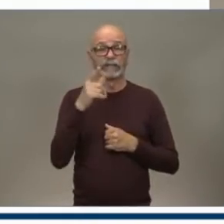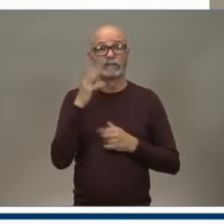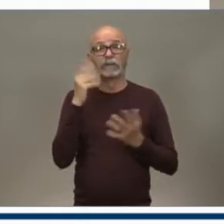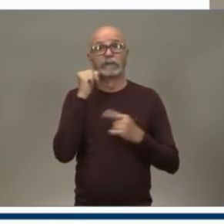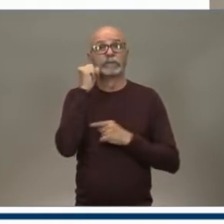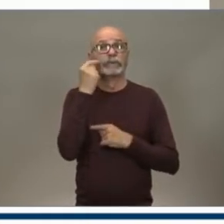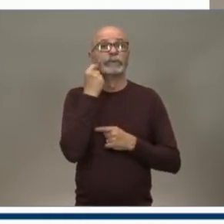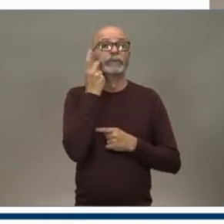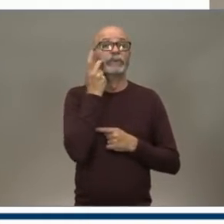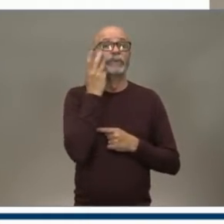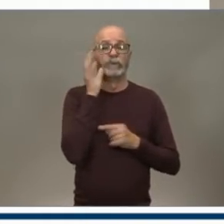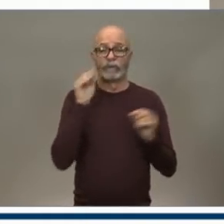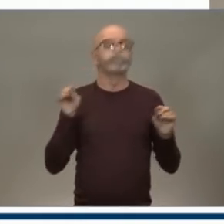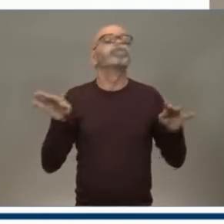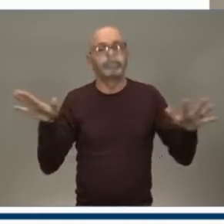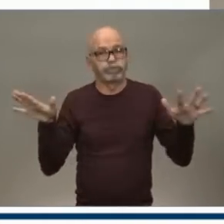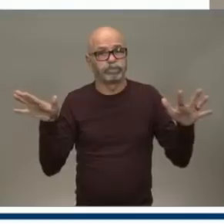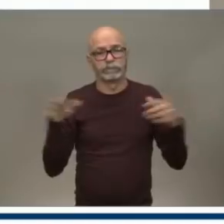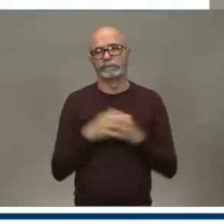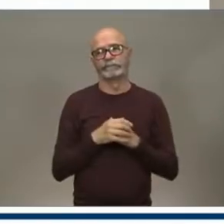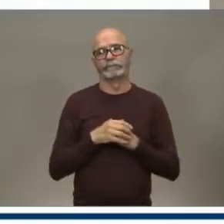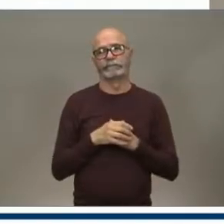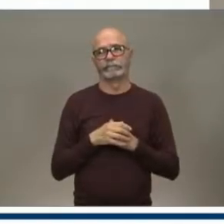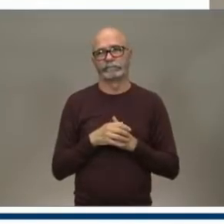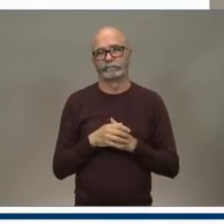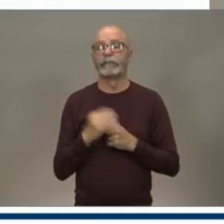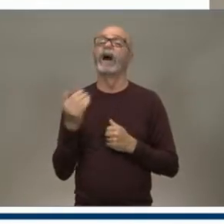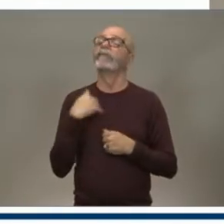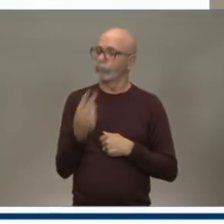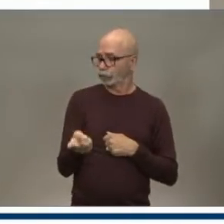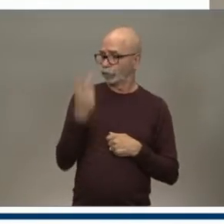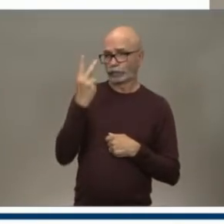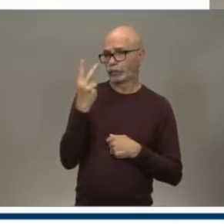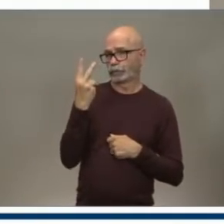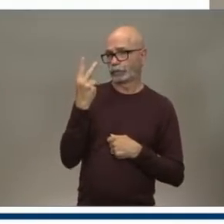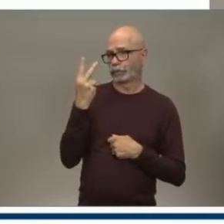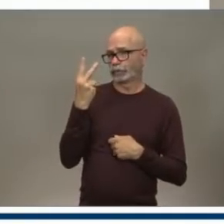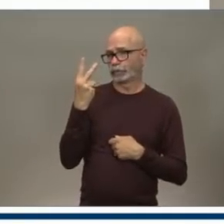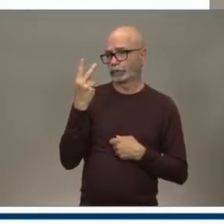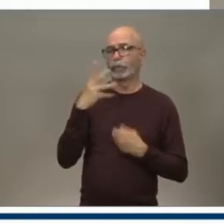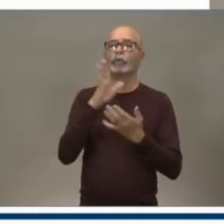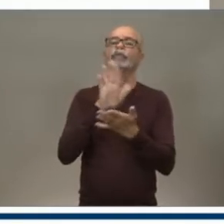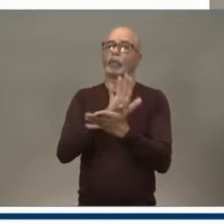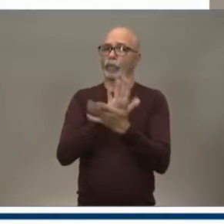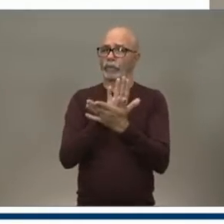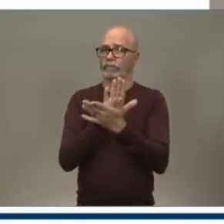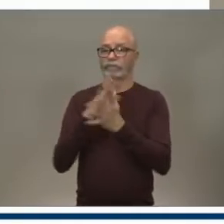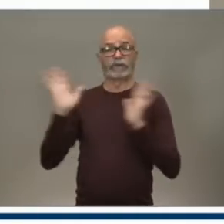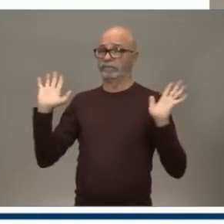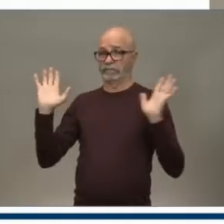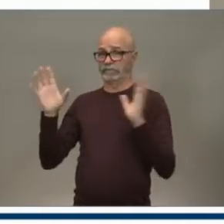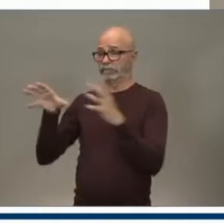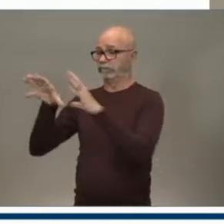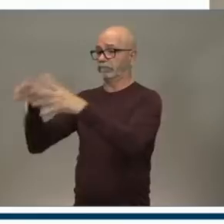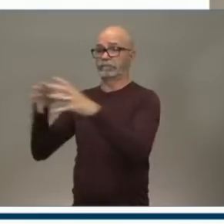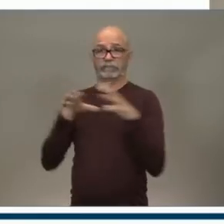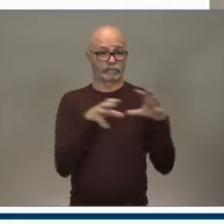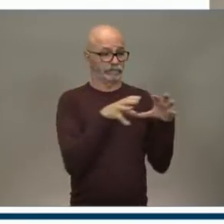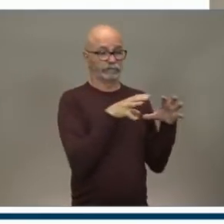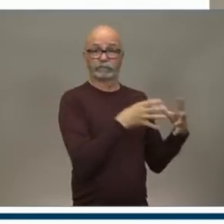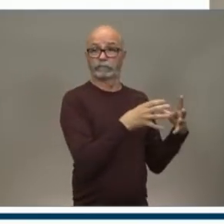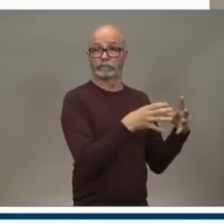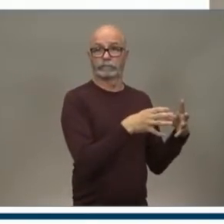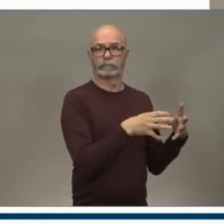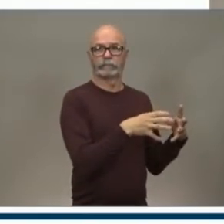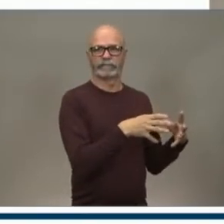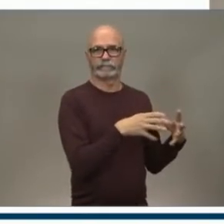2 cases in 2 schools. In each of those schools would be the number of people in their classrooms or buses that are now that are